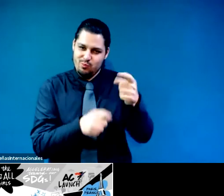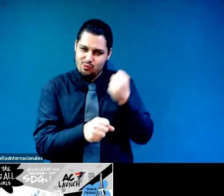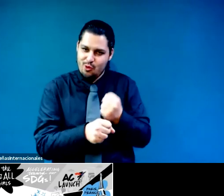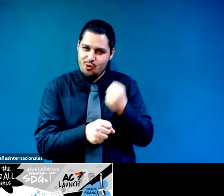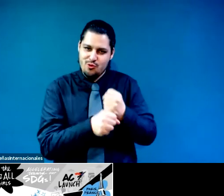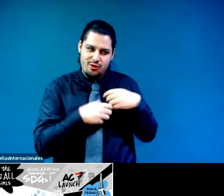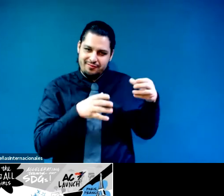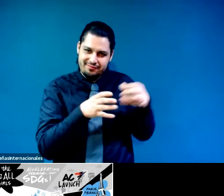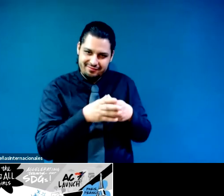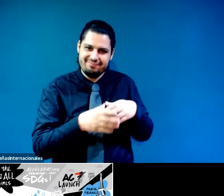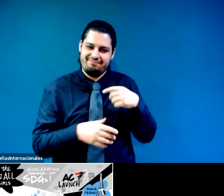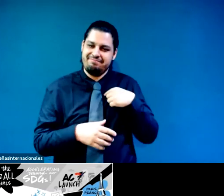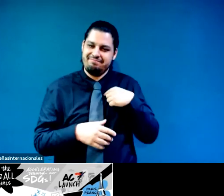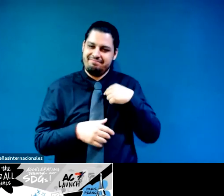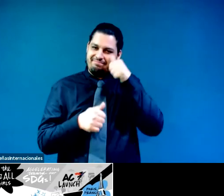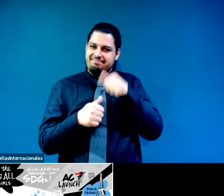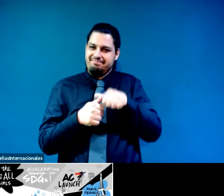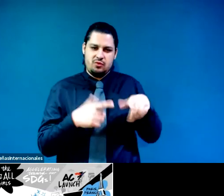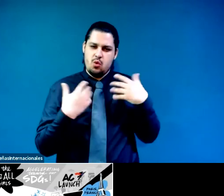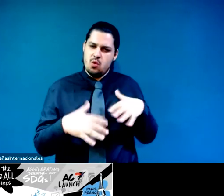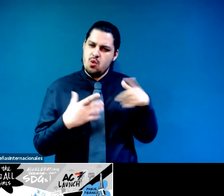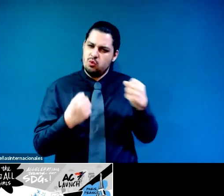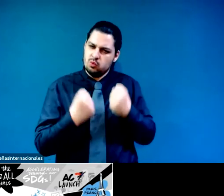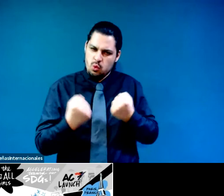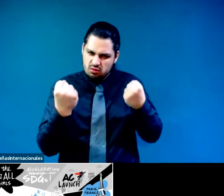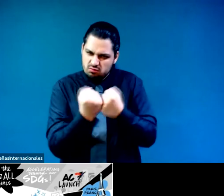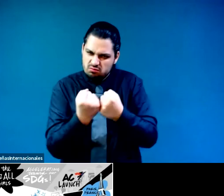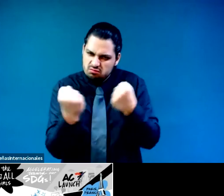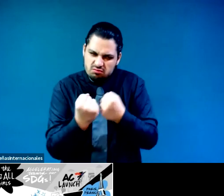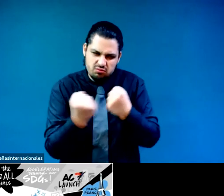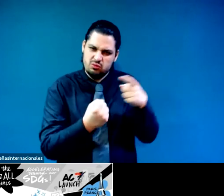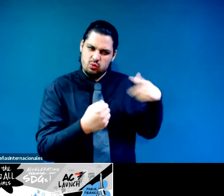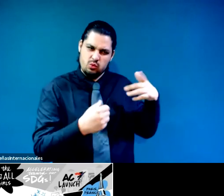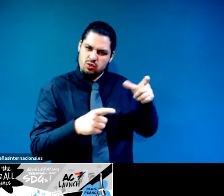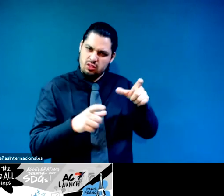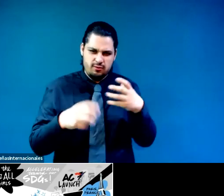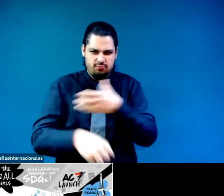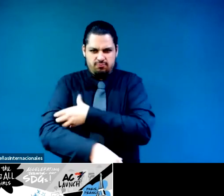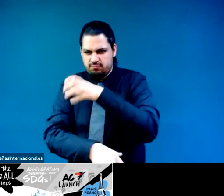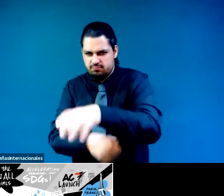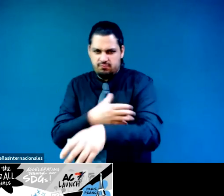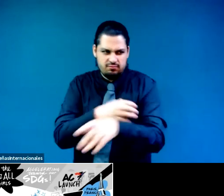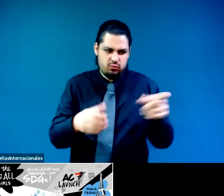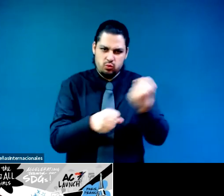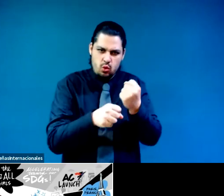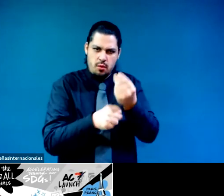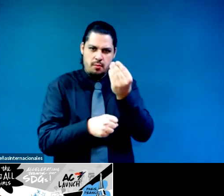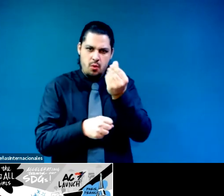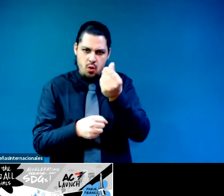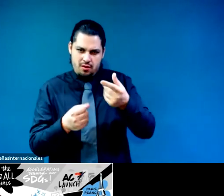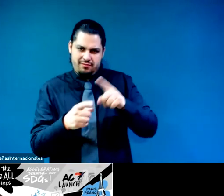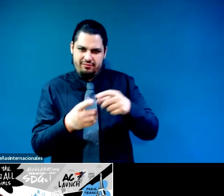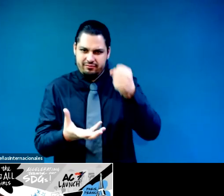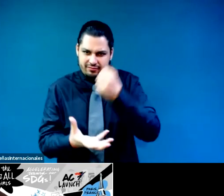accordingly as their turns come up. After our panels, we will move